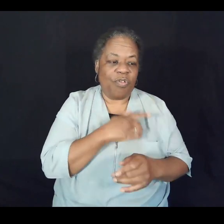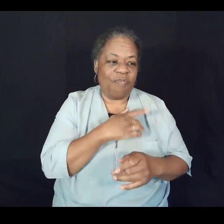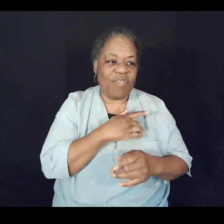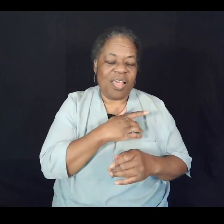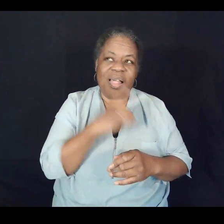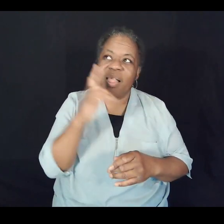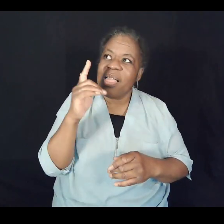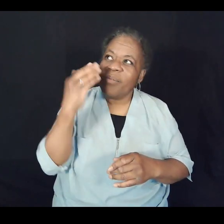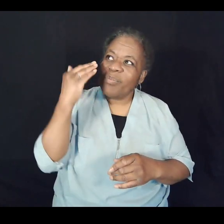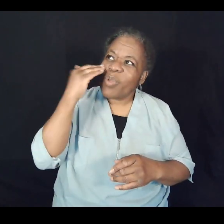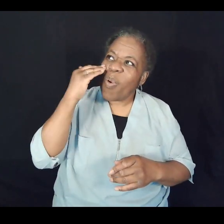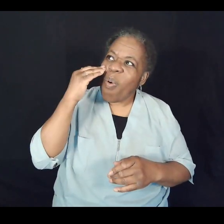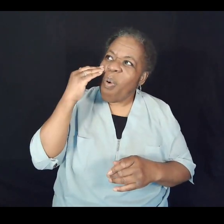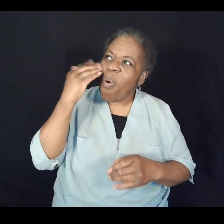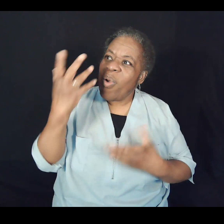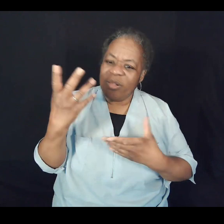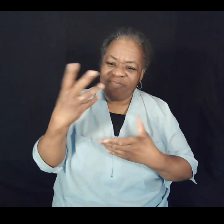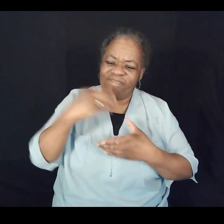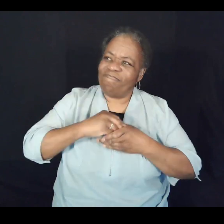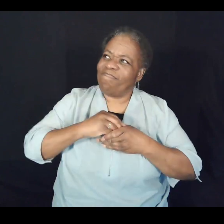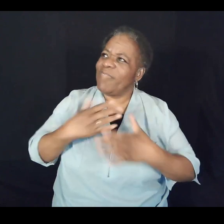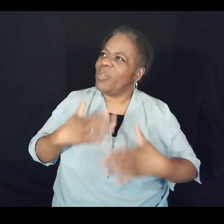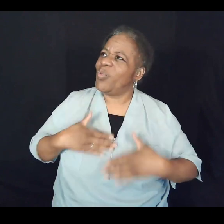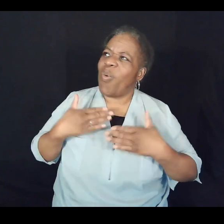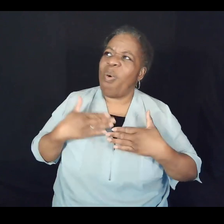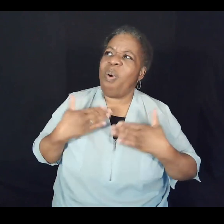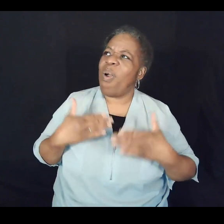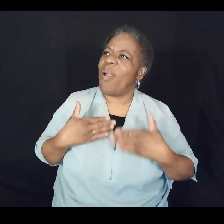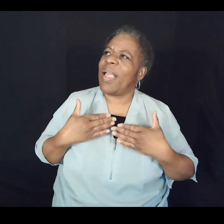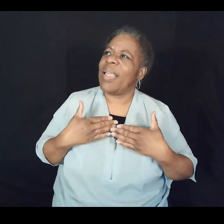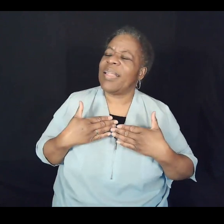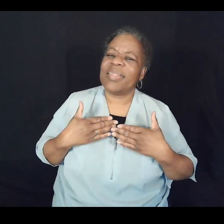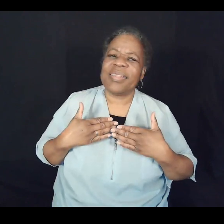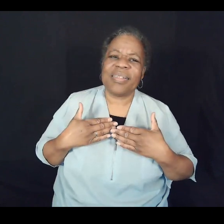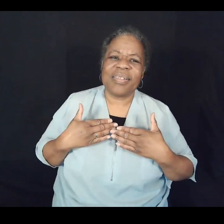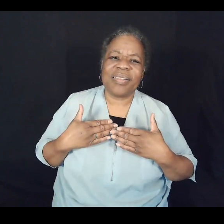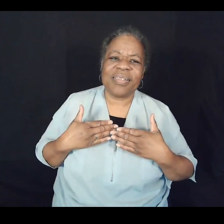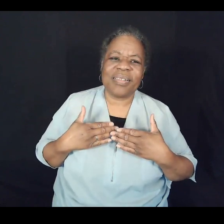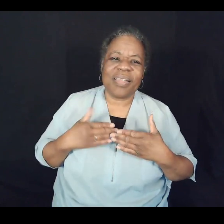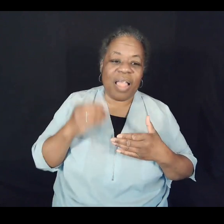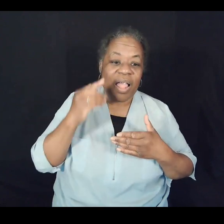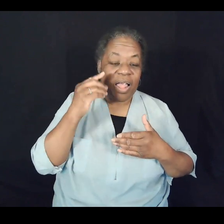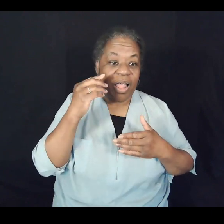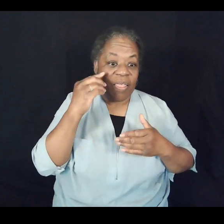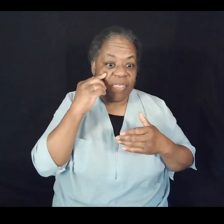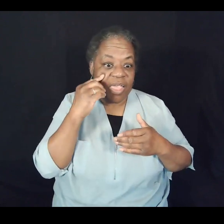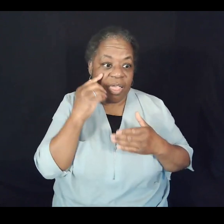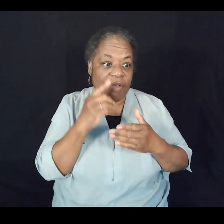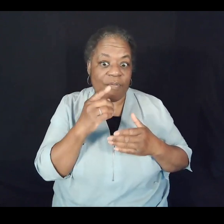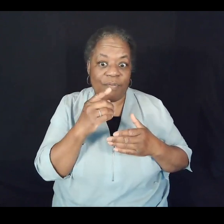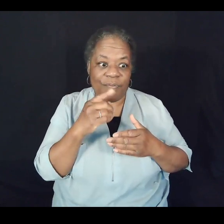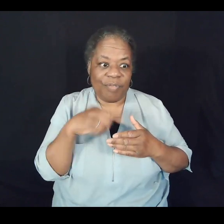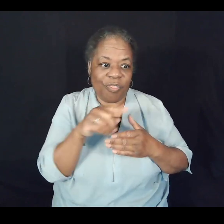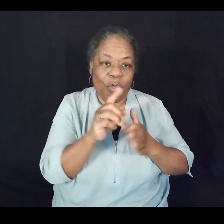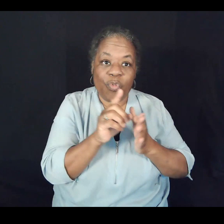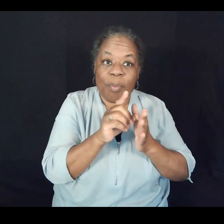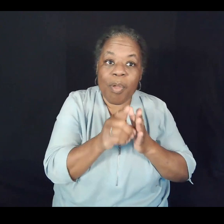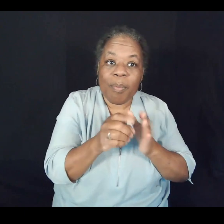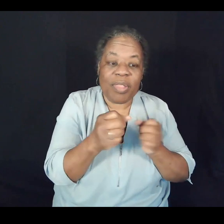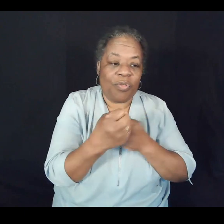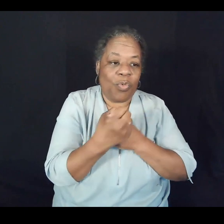and joy-filled by your creator and redeemer. I also think of those moments with loved ones that you just